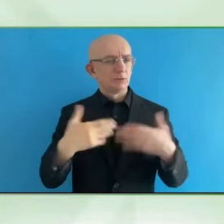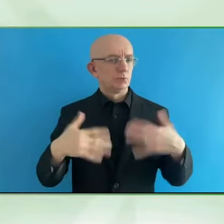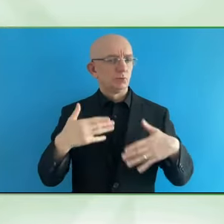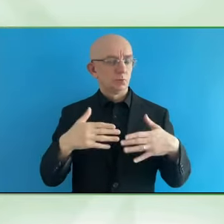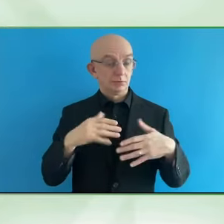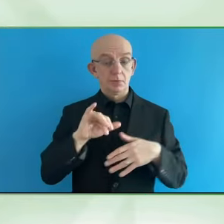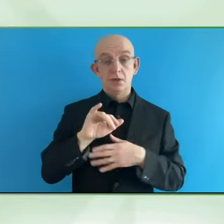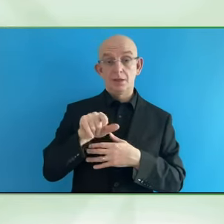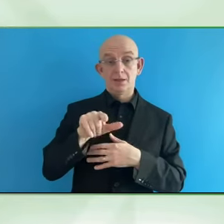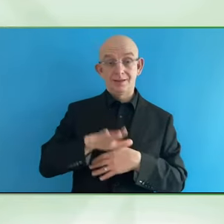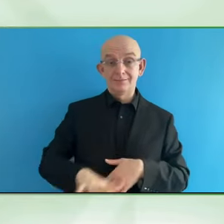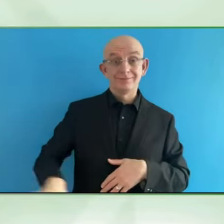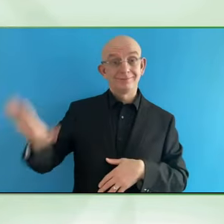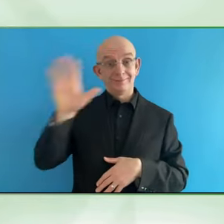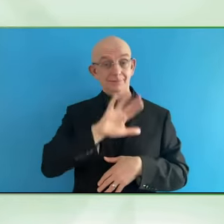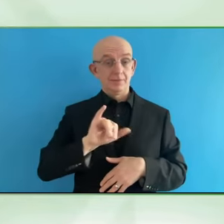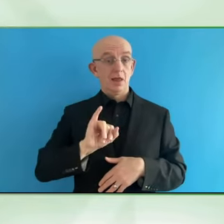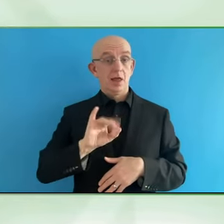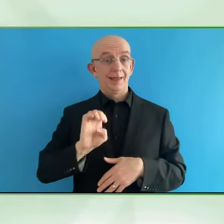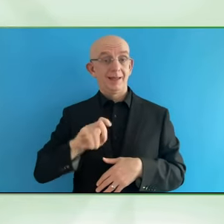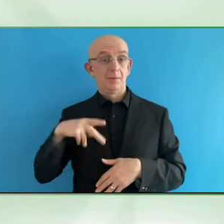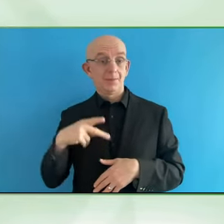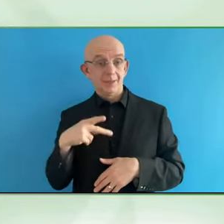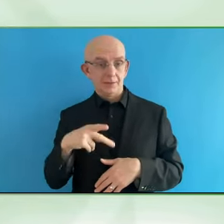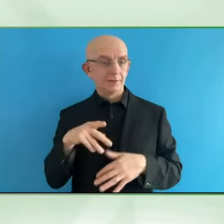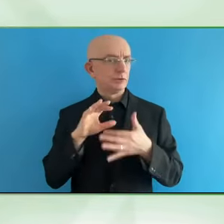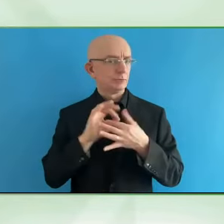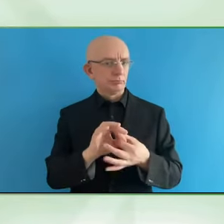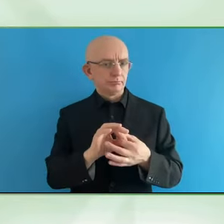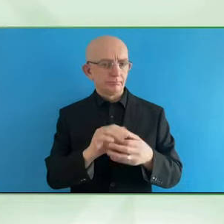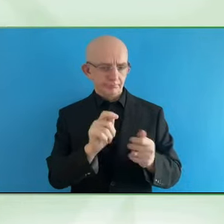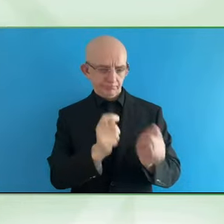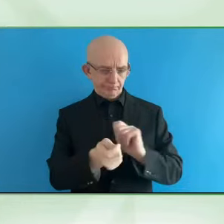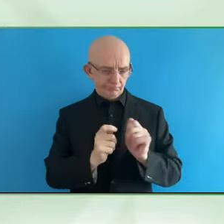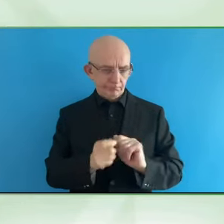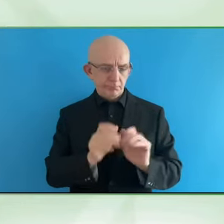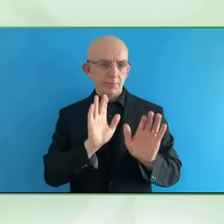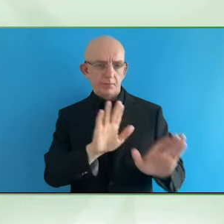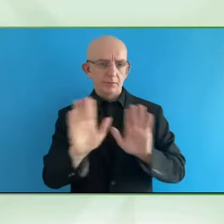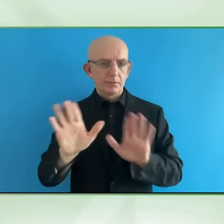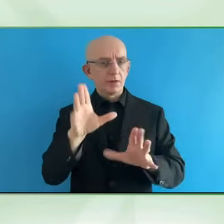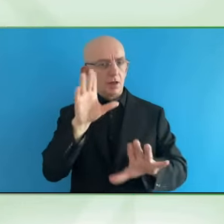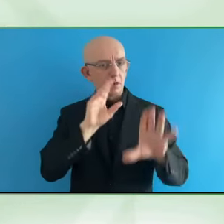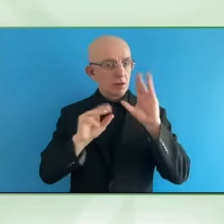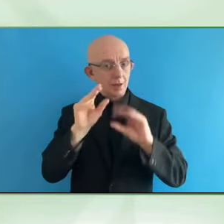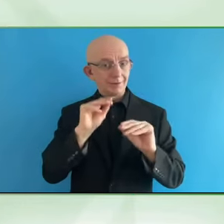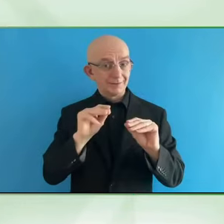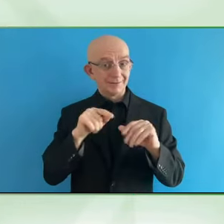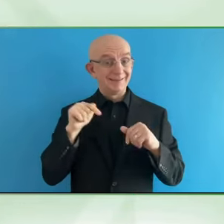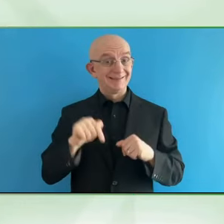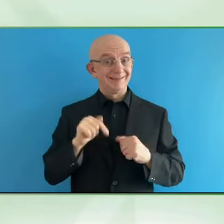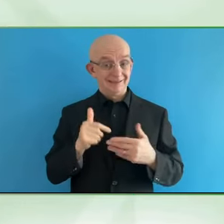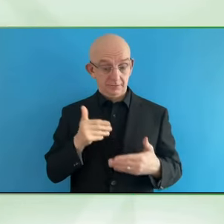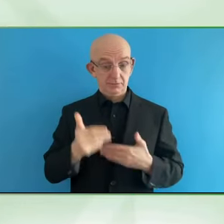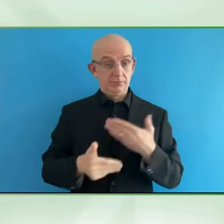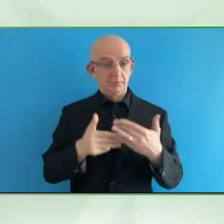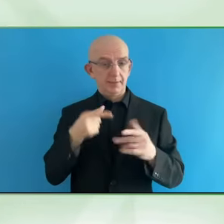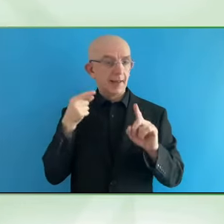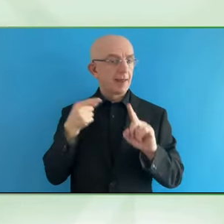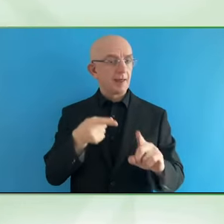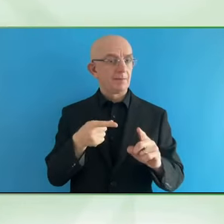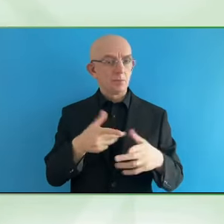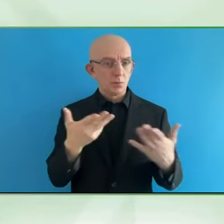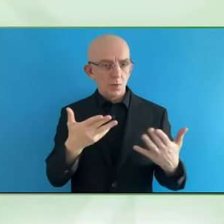meet the specific needs of each student by providing an educational pathway and